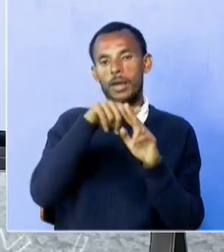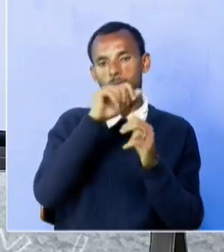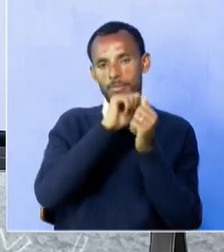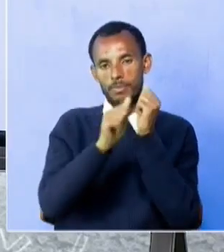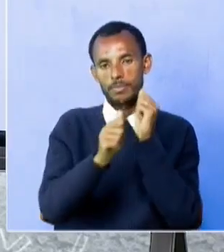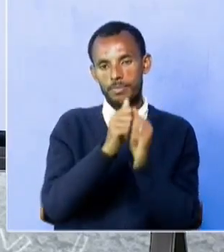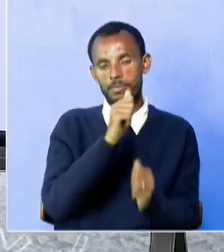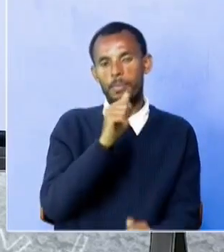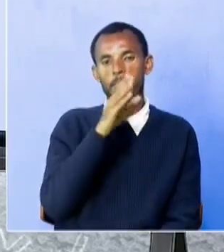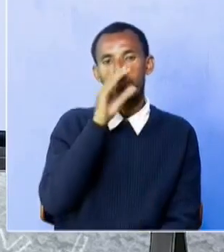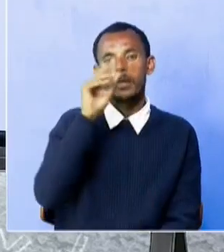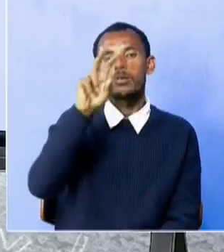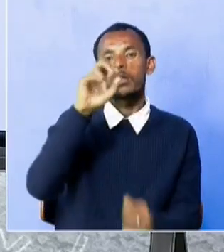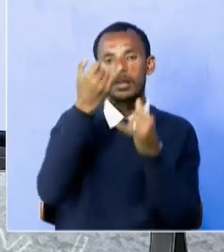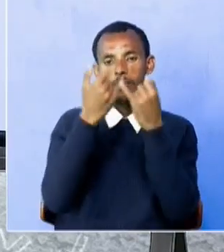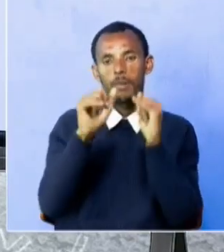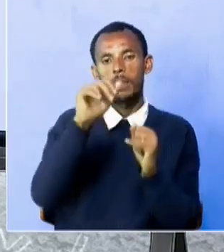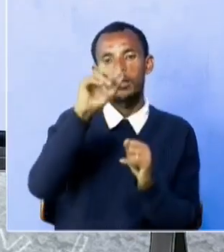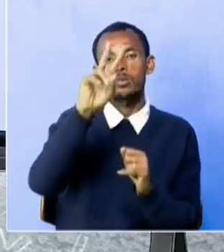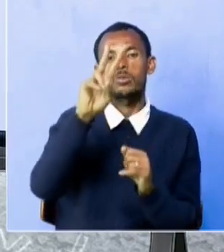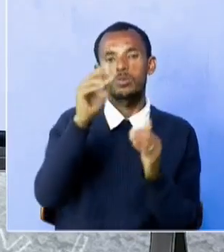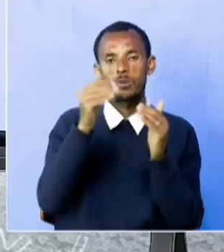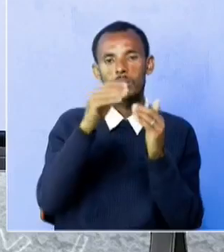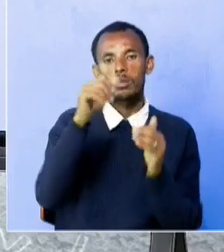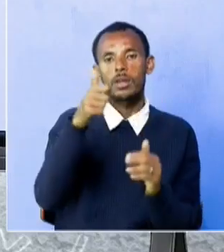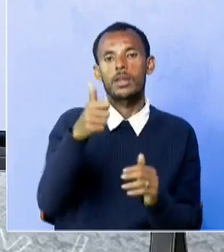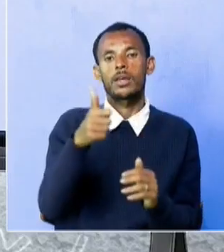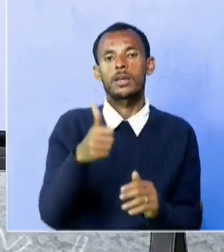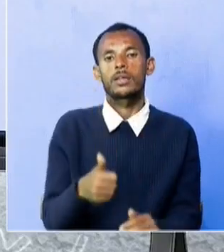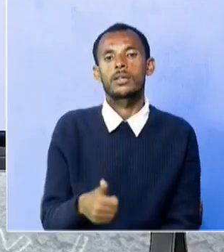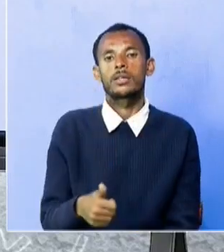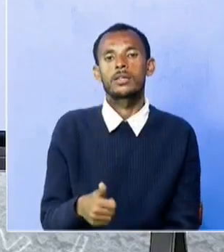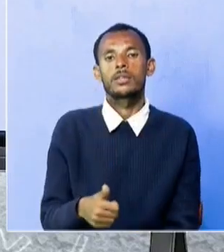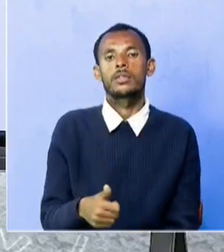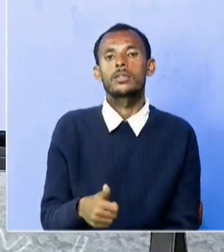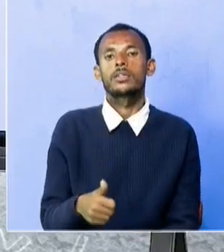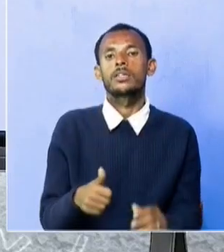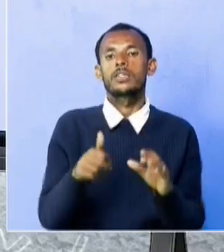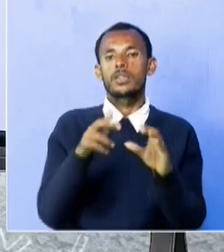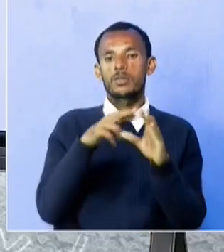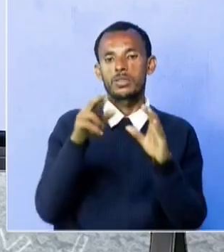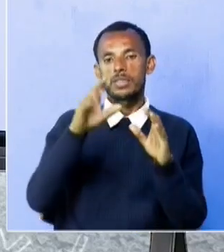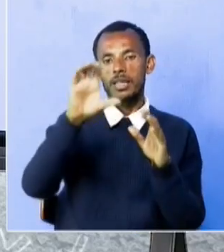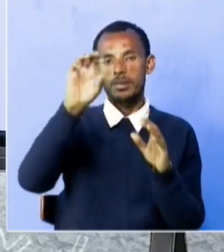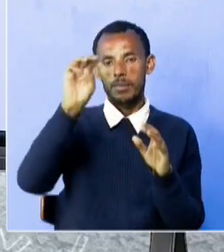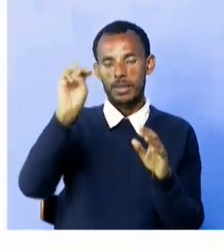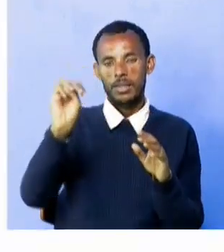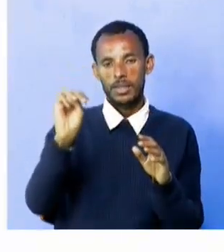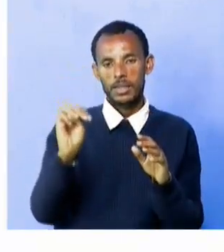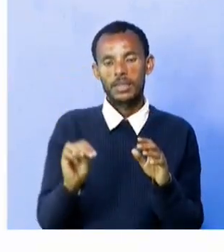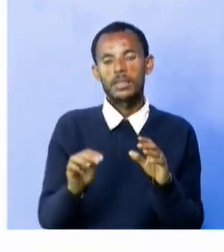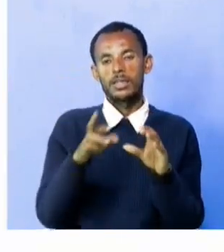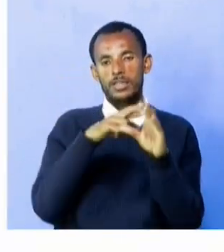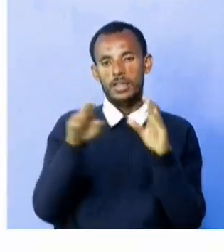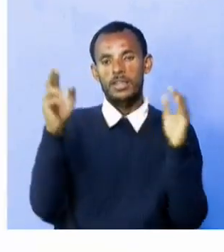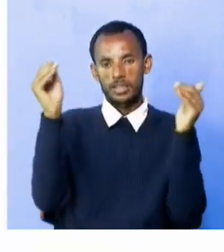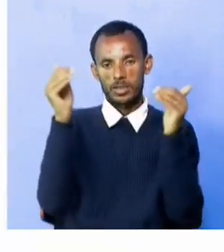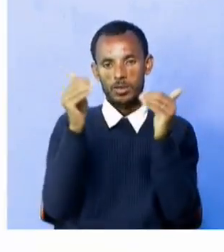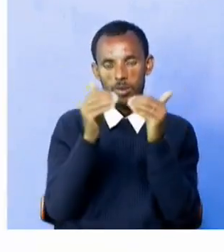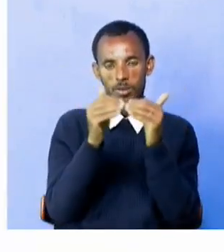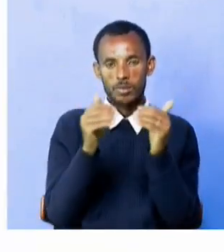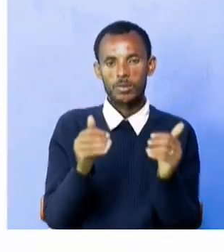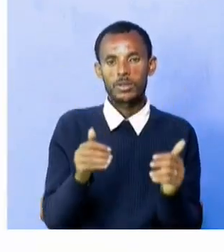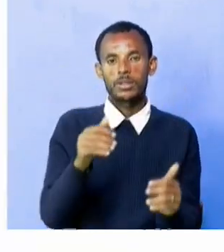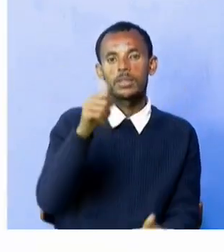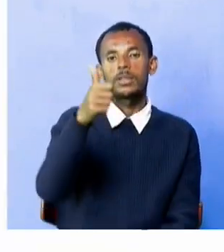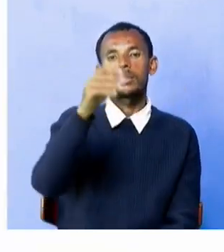cancelled out. 20 by 2 is 10. Okay, since the unit is centimeter, the radius becomes